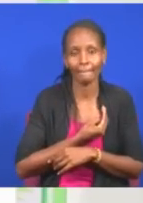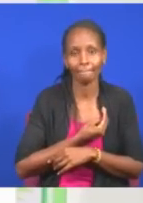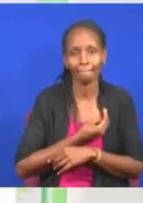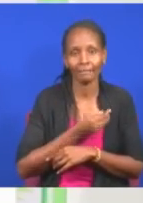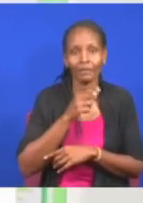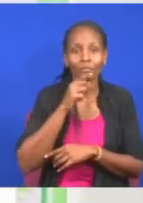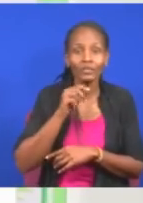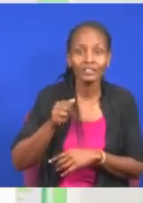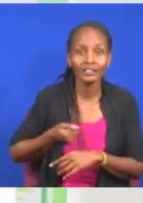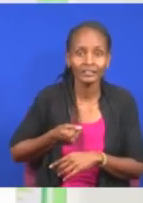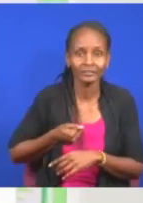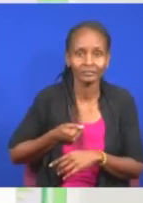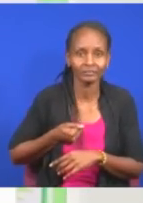girls,